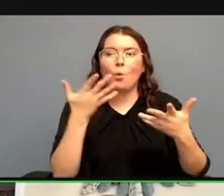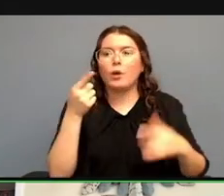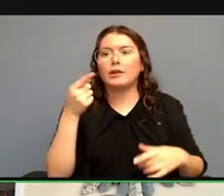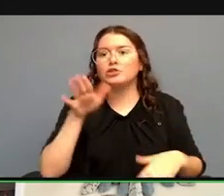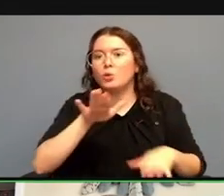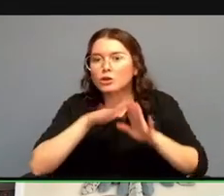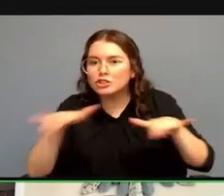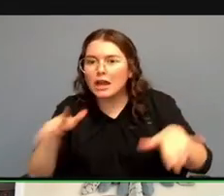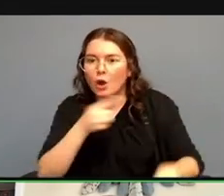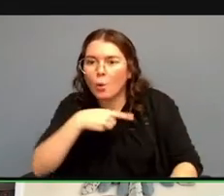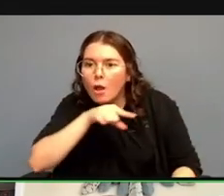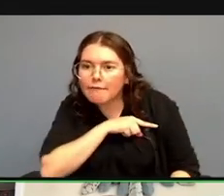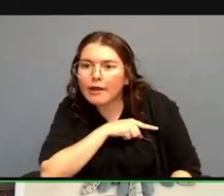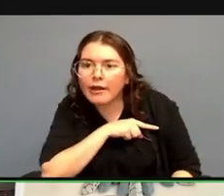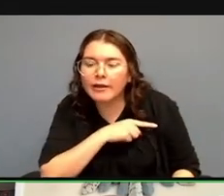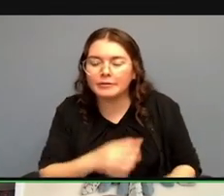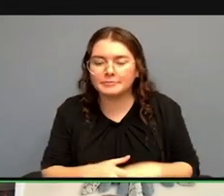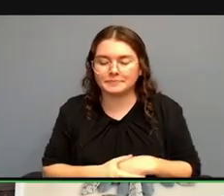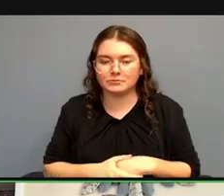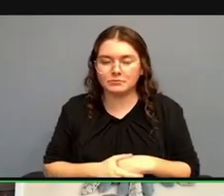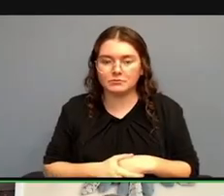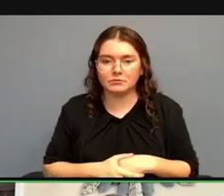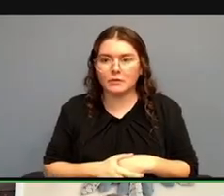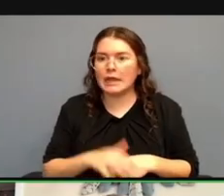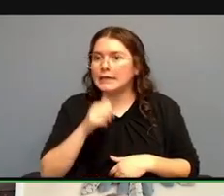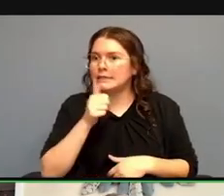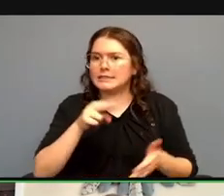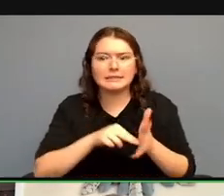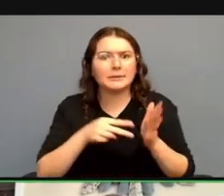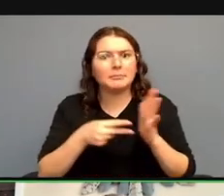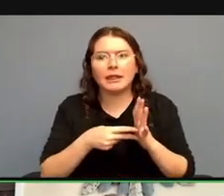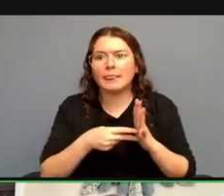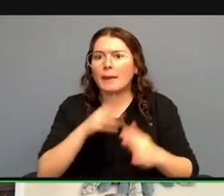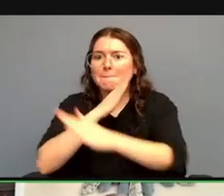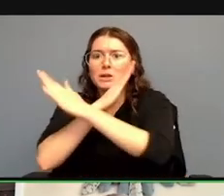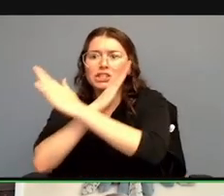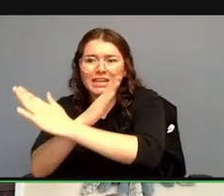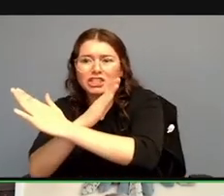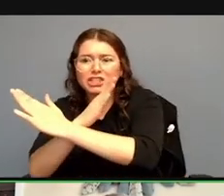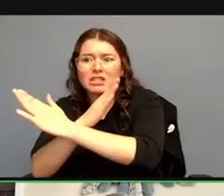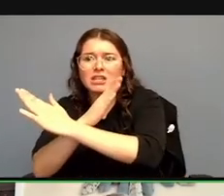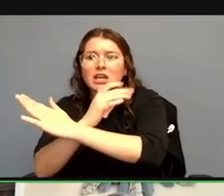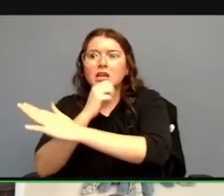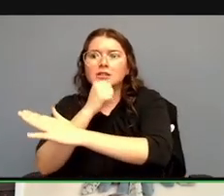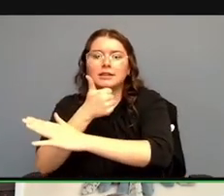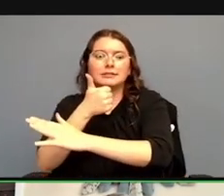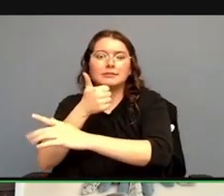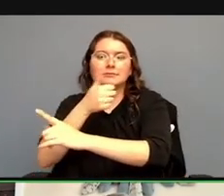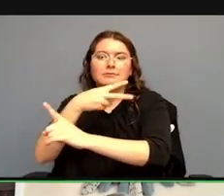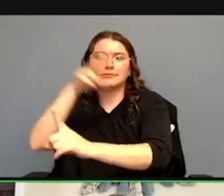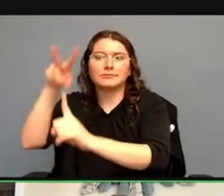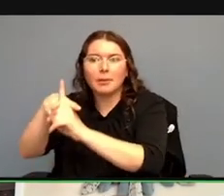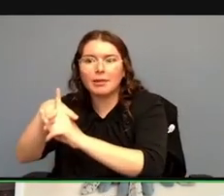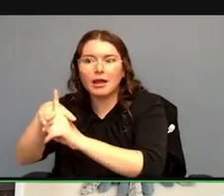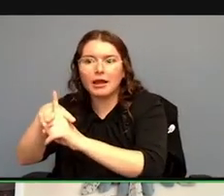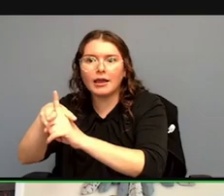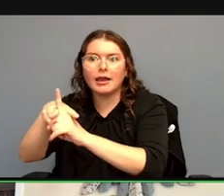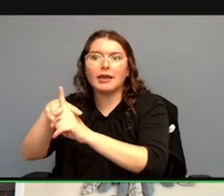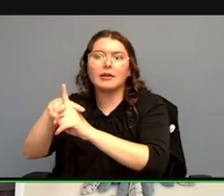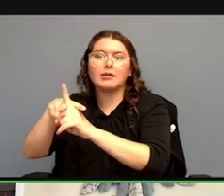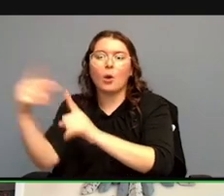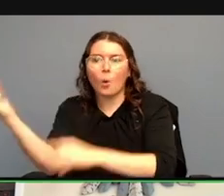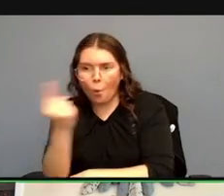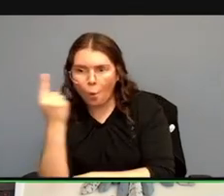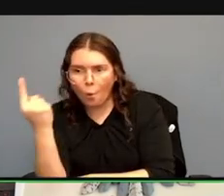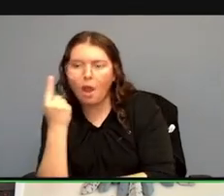student under, it doesn't mean that the protections aren't always in place at all times. It's just